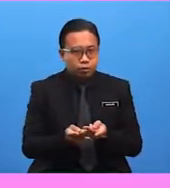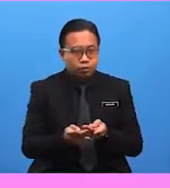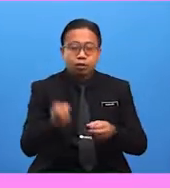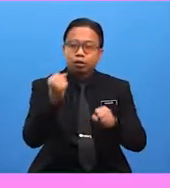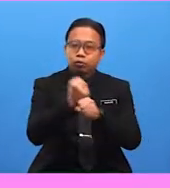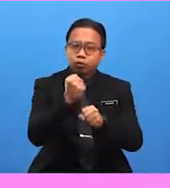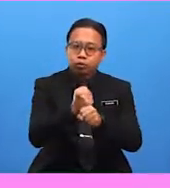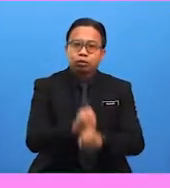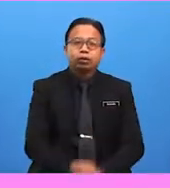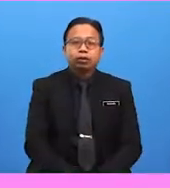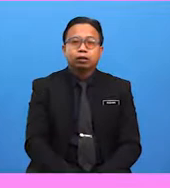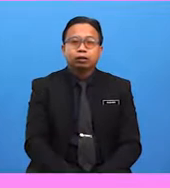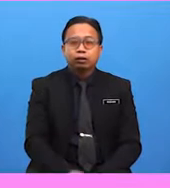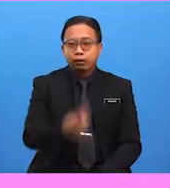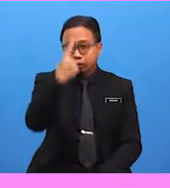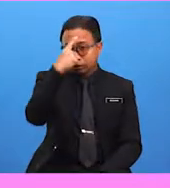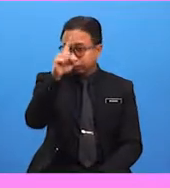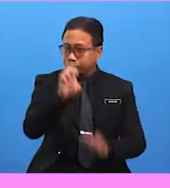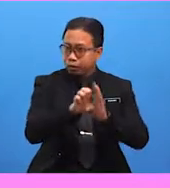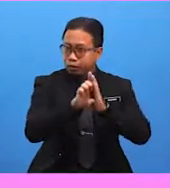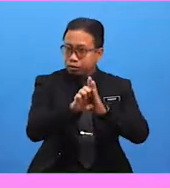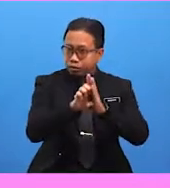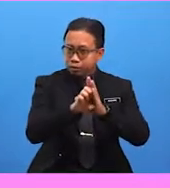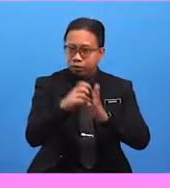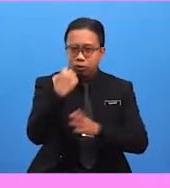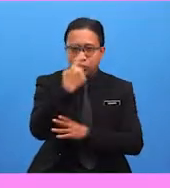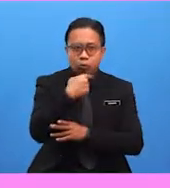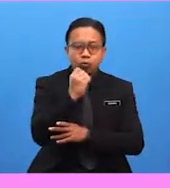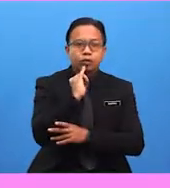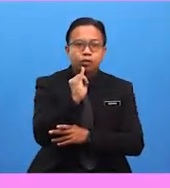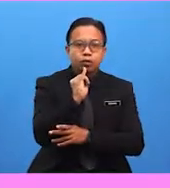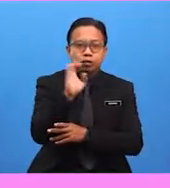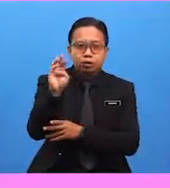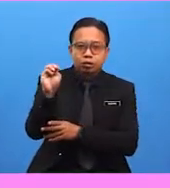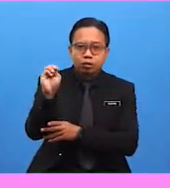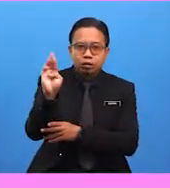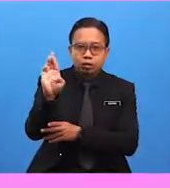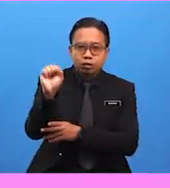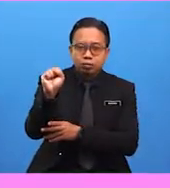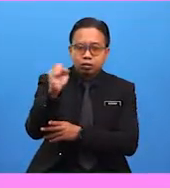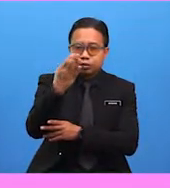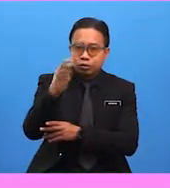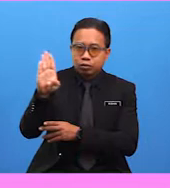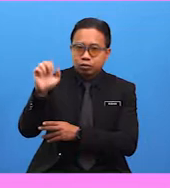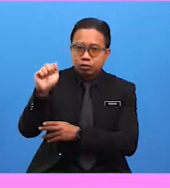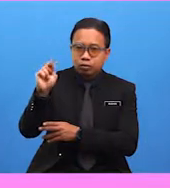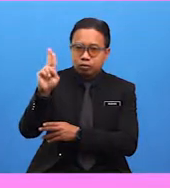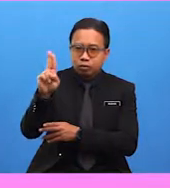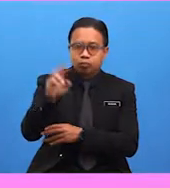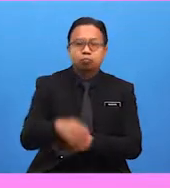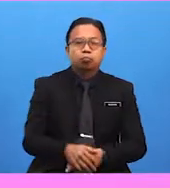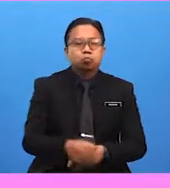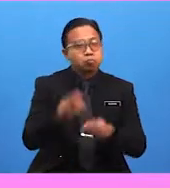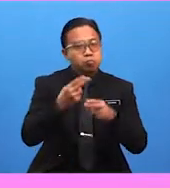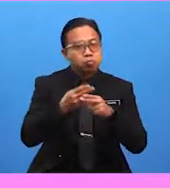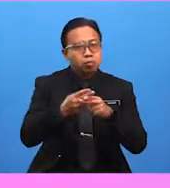occupations. For example, who is Mrs. Banu? Mrs.